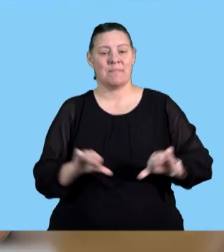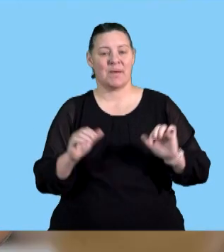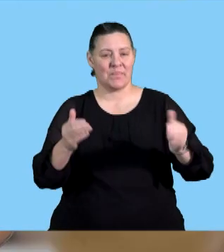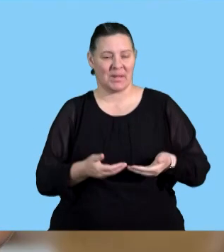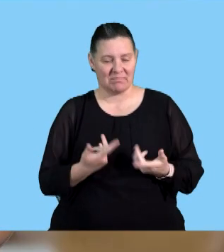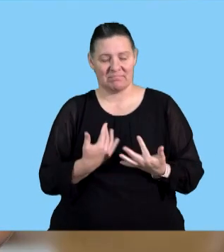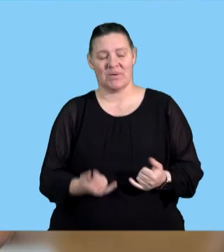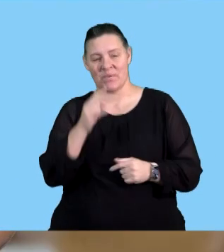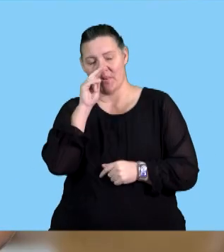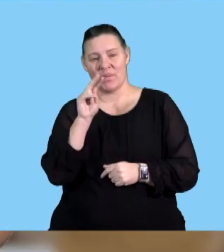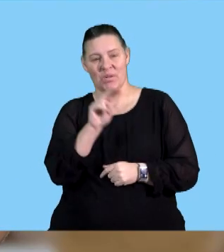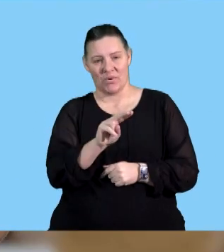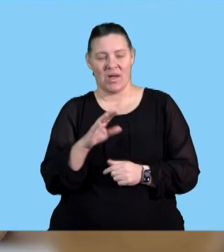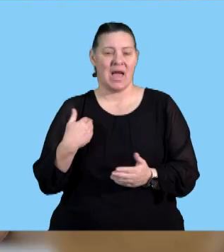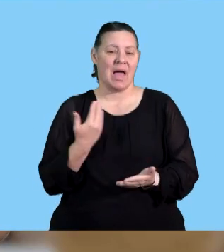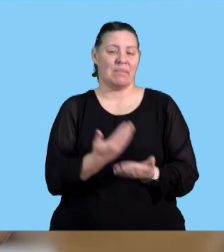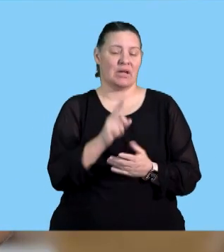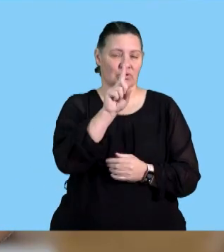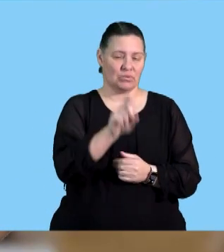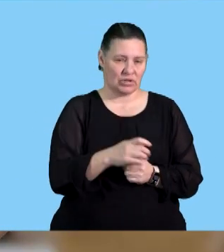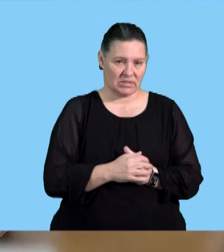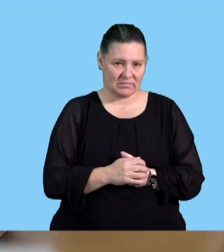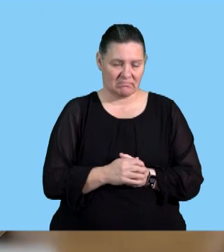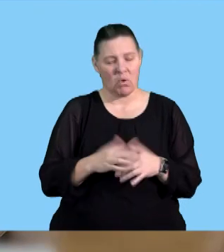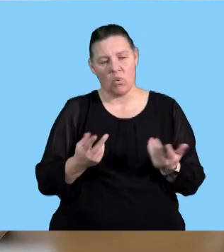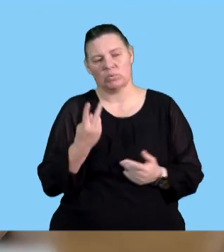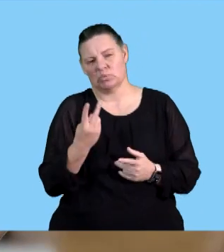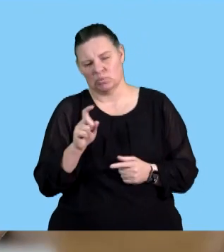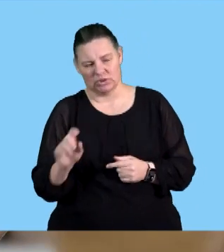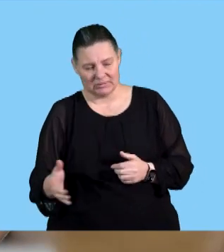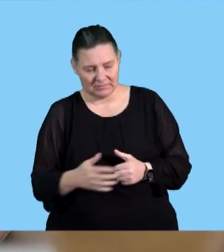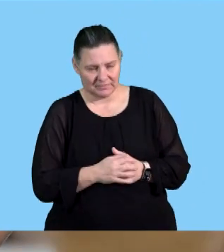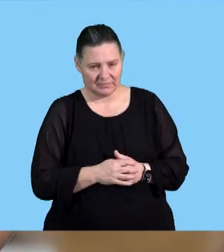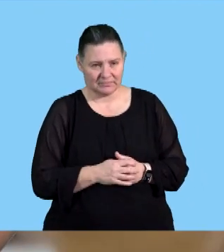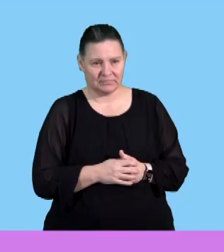Welcome back. Let's look at an application question or two.